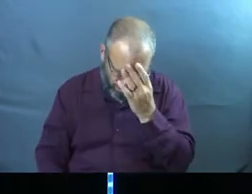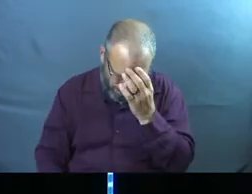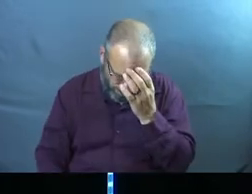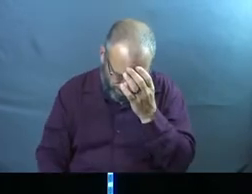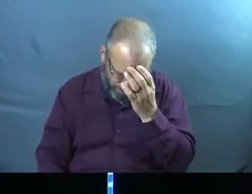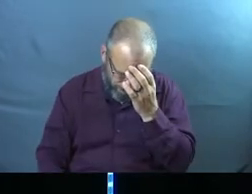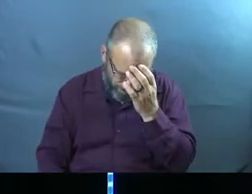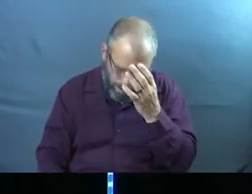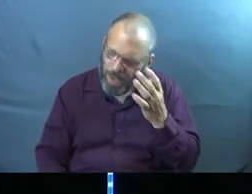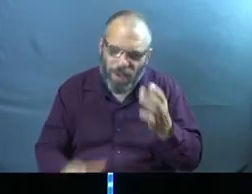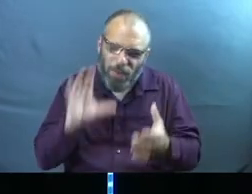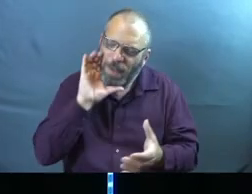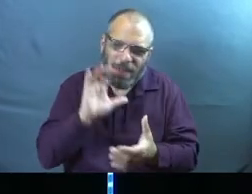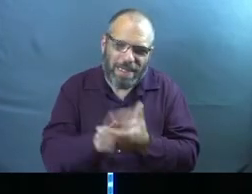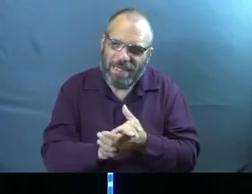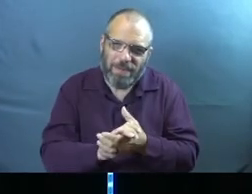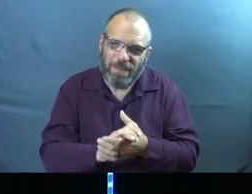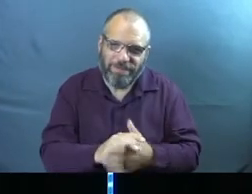We're hardwired.